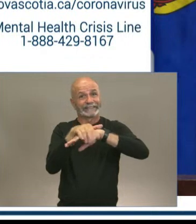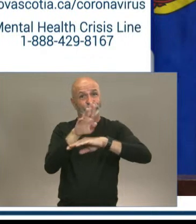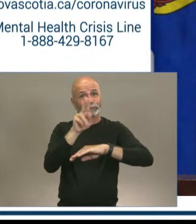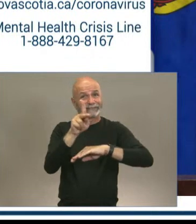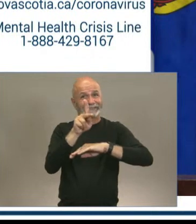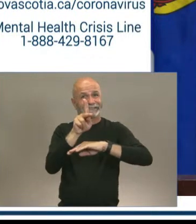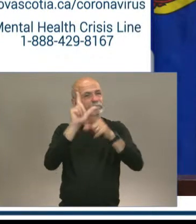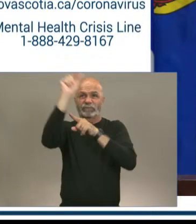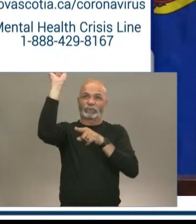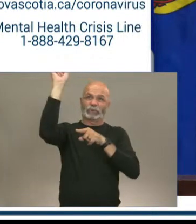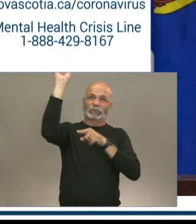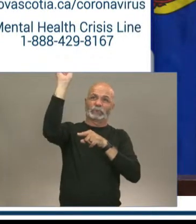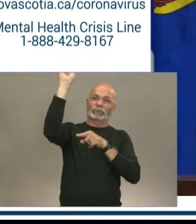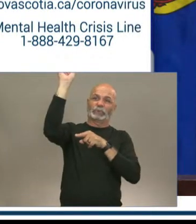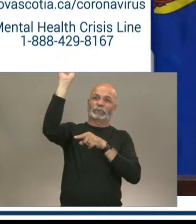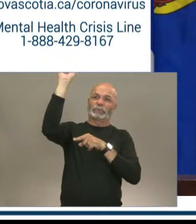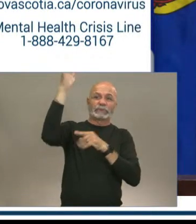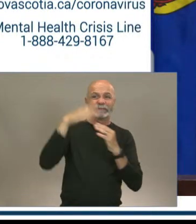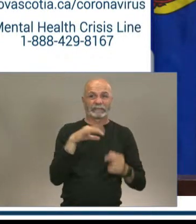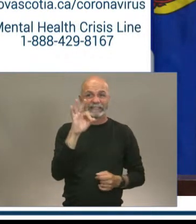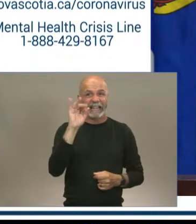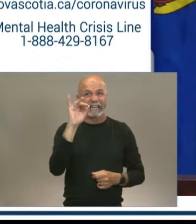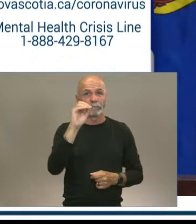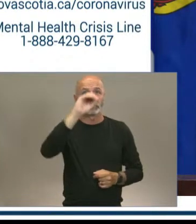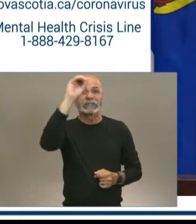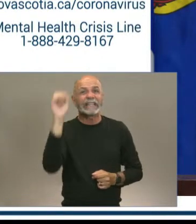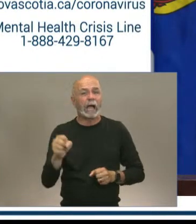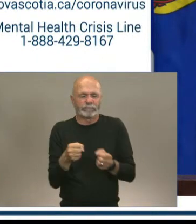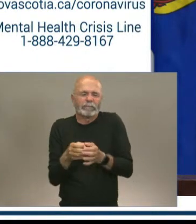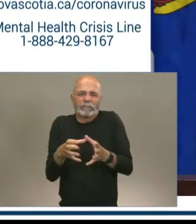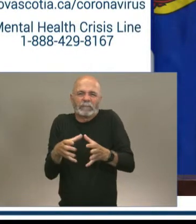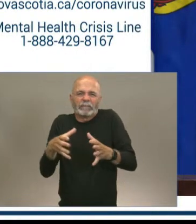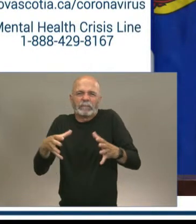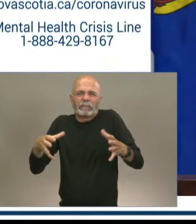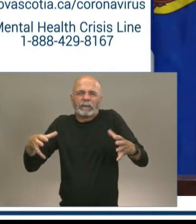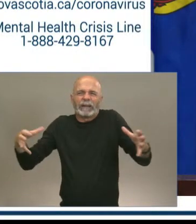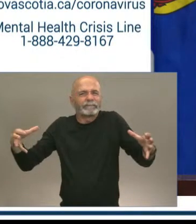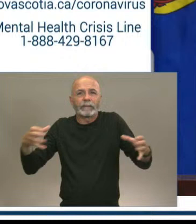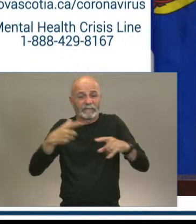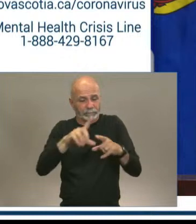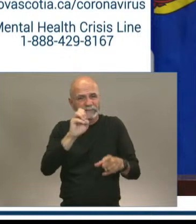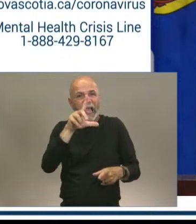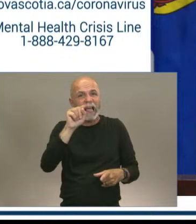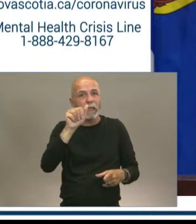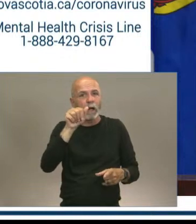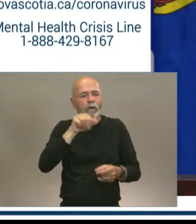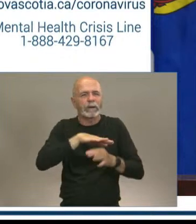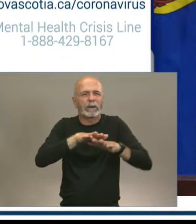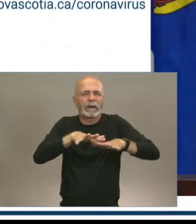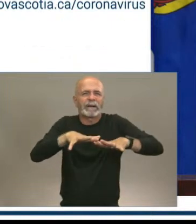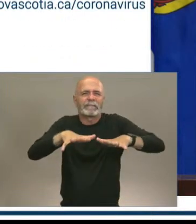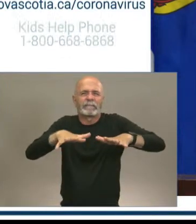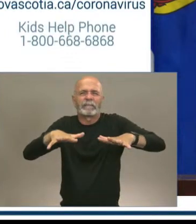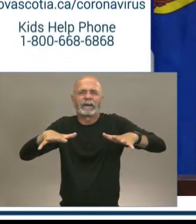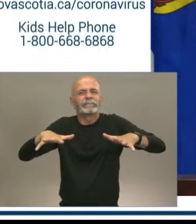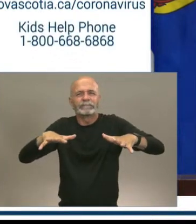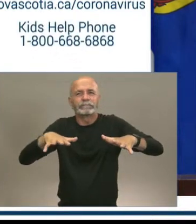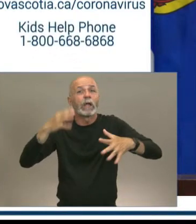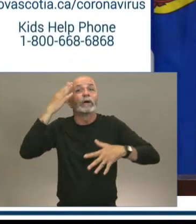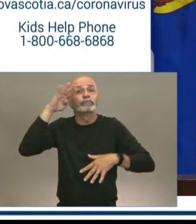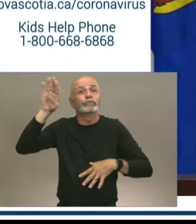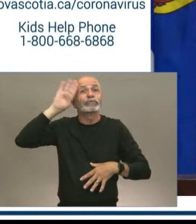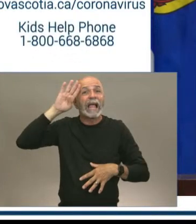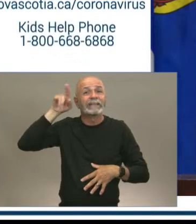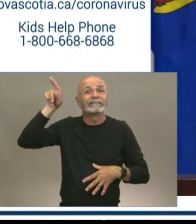percentage, 90% of their new cases are that variant. And in Australia now, more than 10 million people are locked